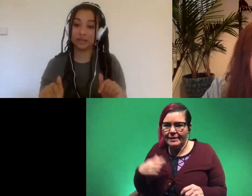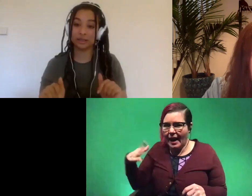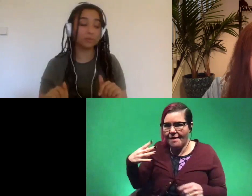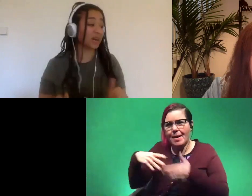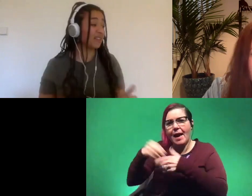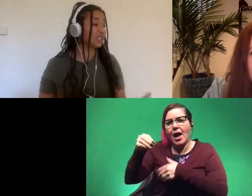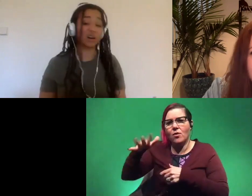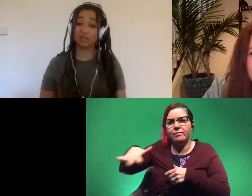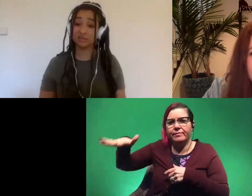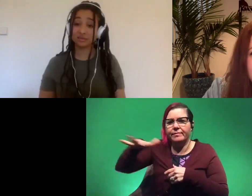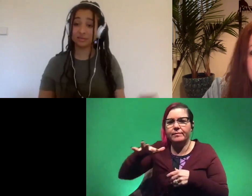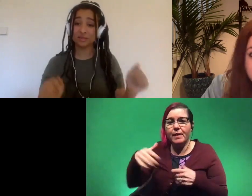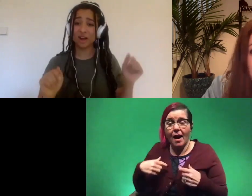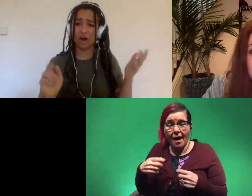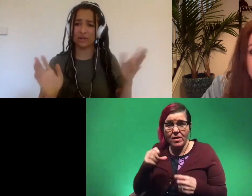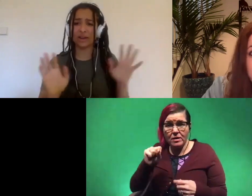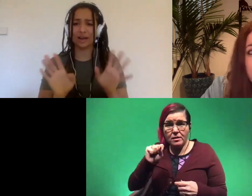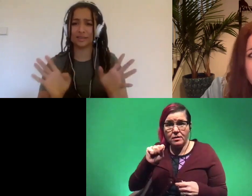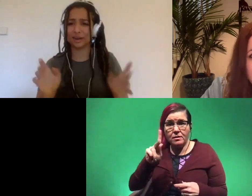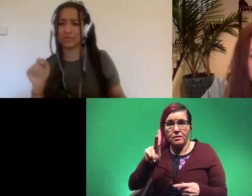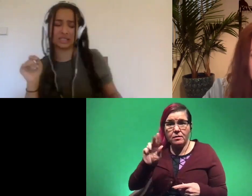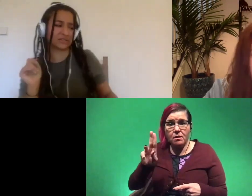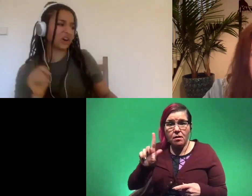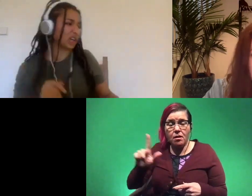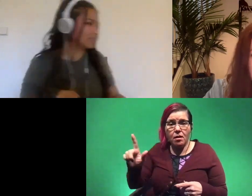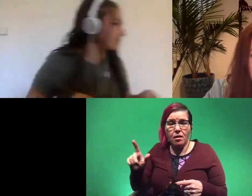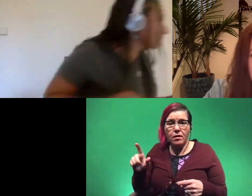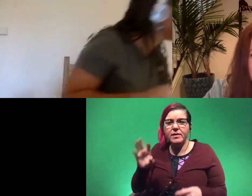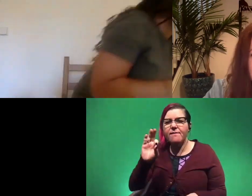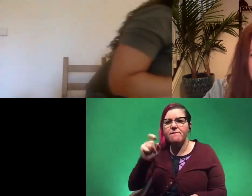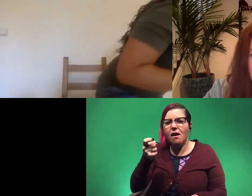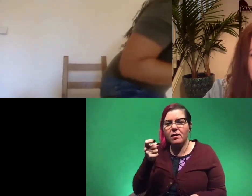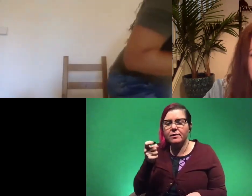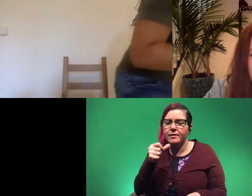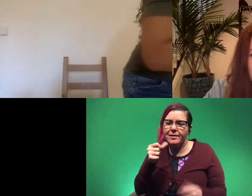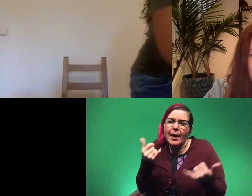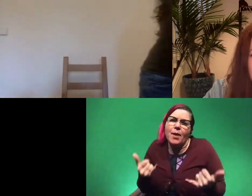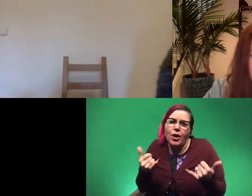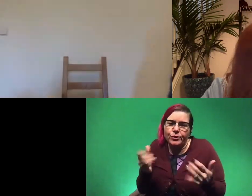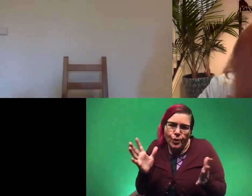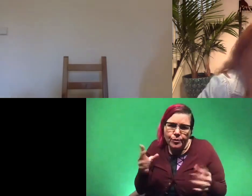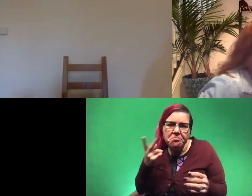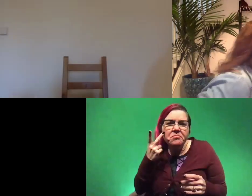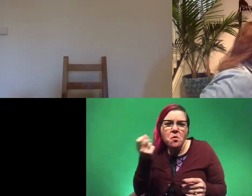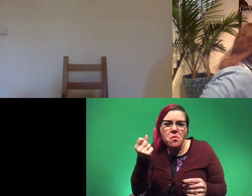field here but i have a skull let's do it it's a it's a fox it's not like modern hold on right let me see